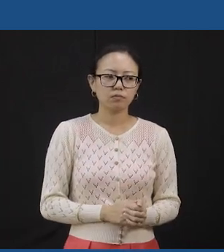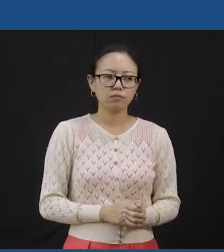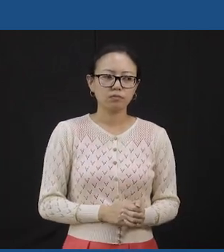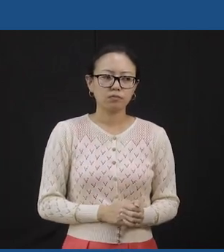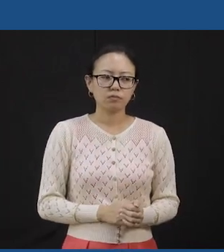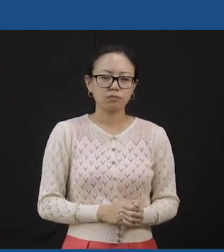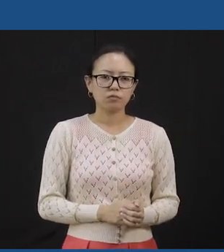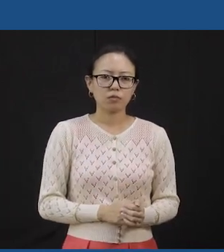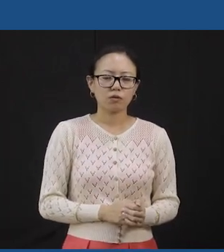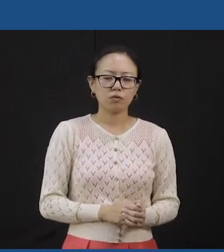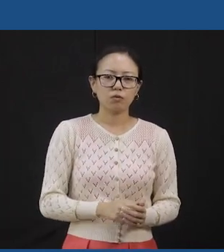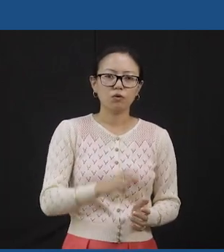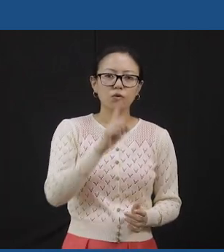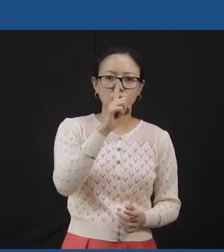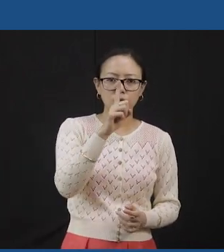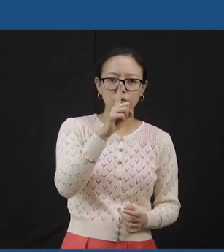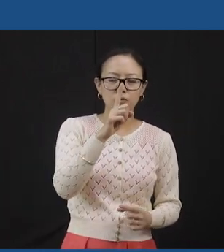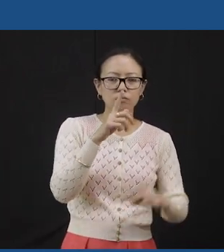Now you have